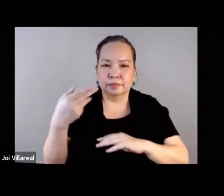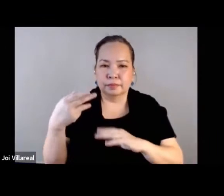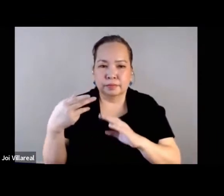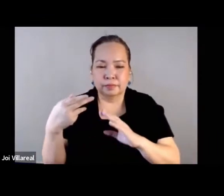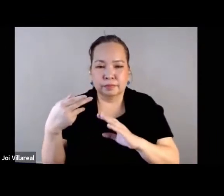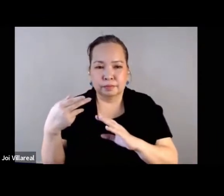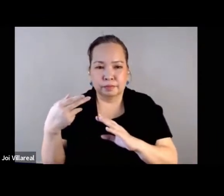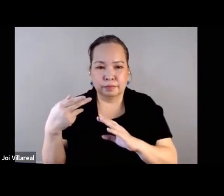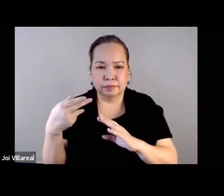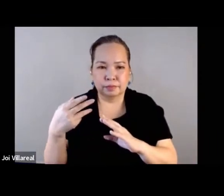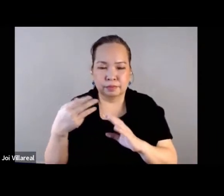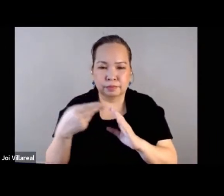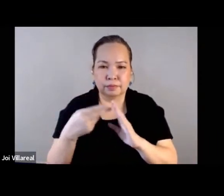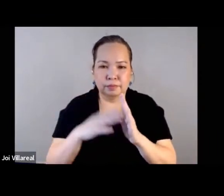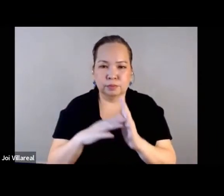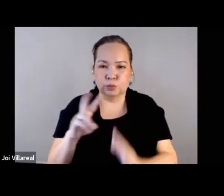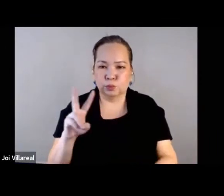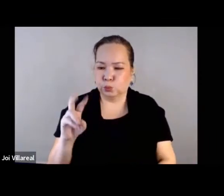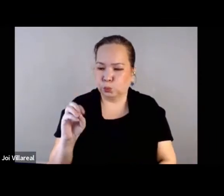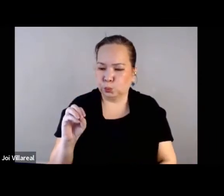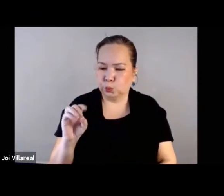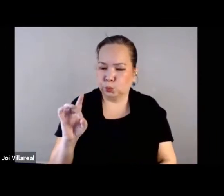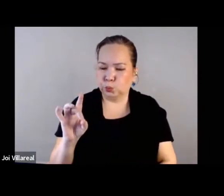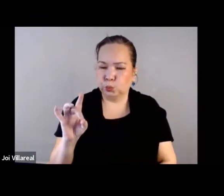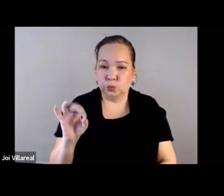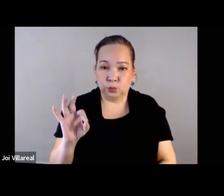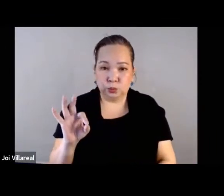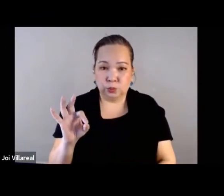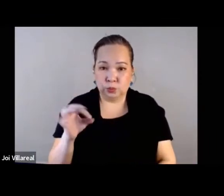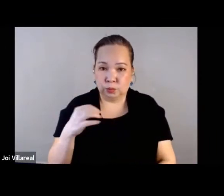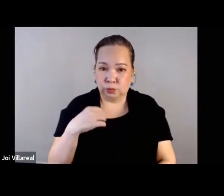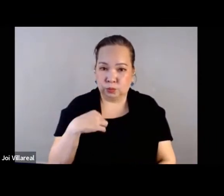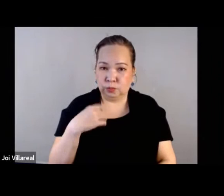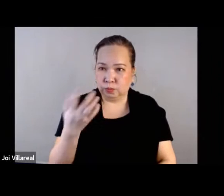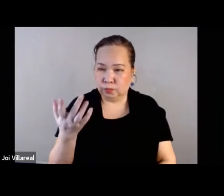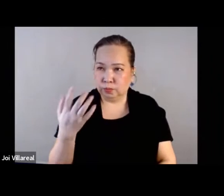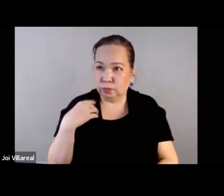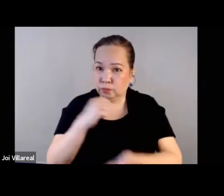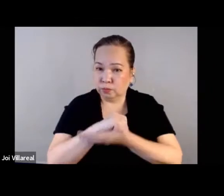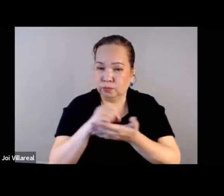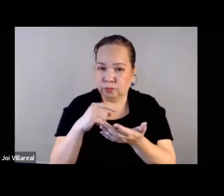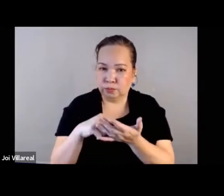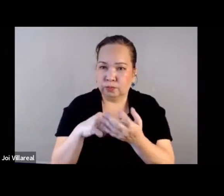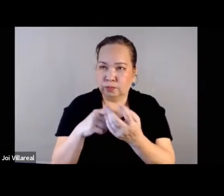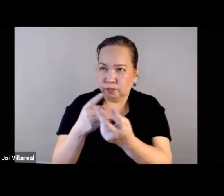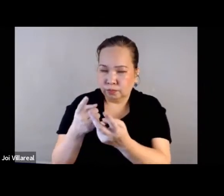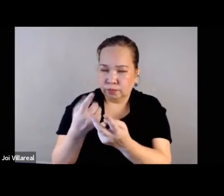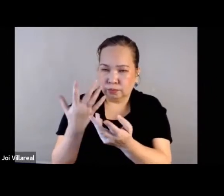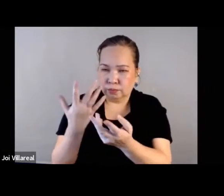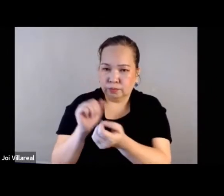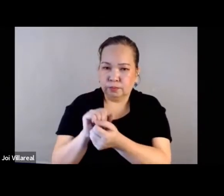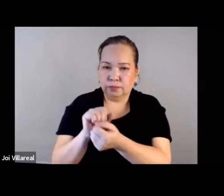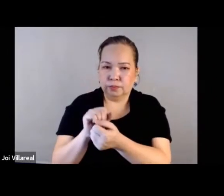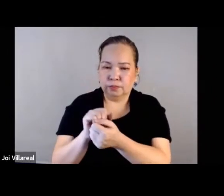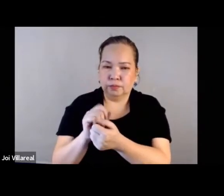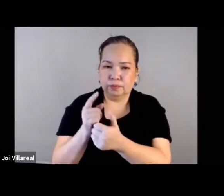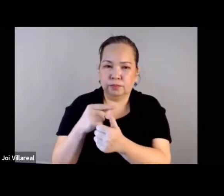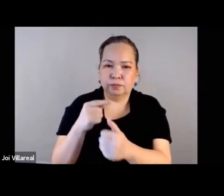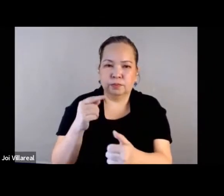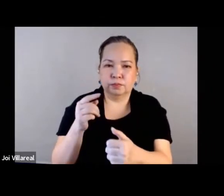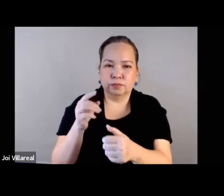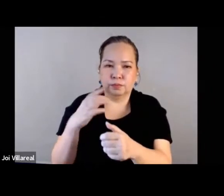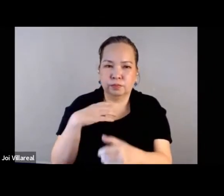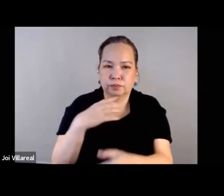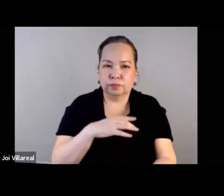author has been present since the beginning of this meeting with the permission of the Honorable Go. May we ask first the Honorable Cleo